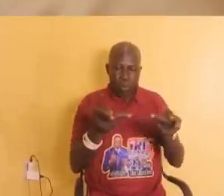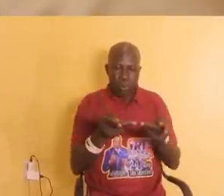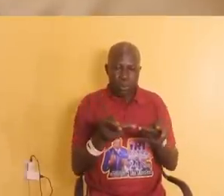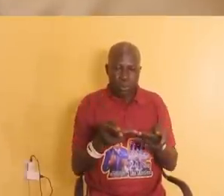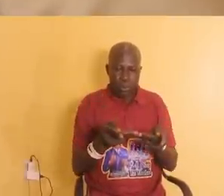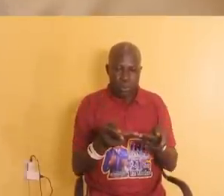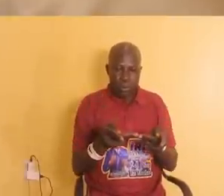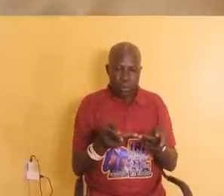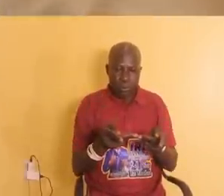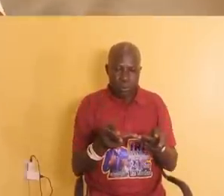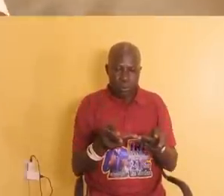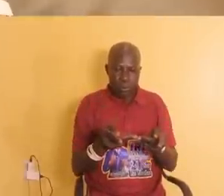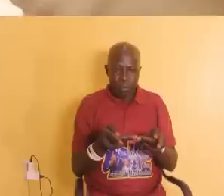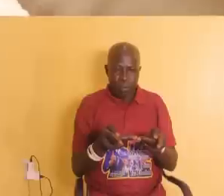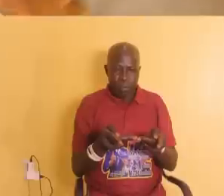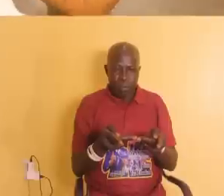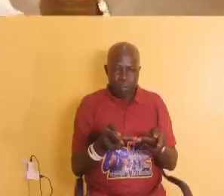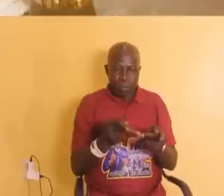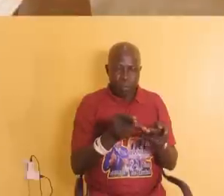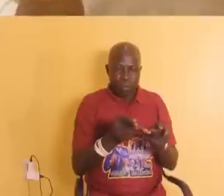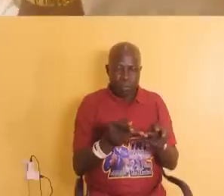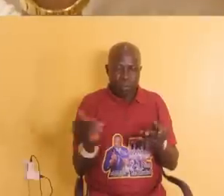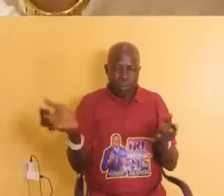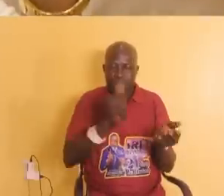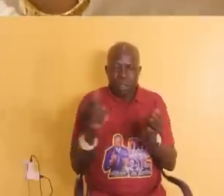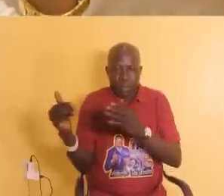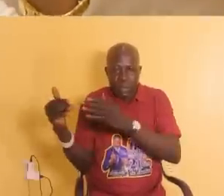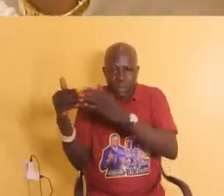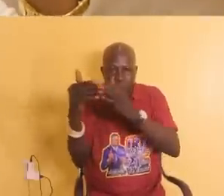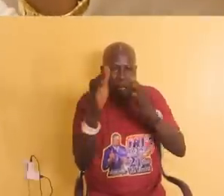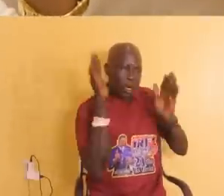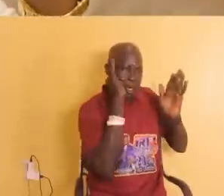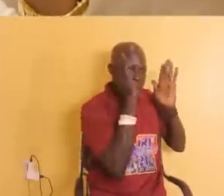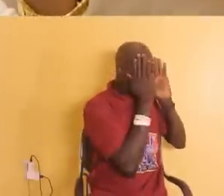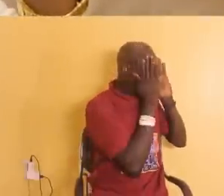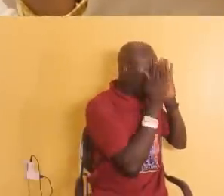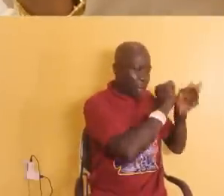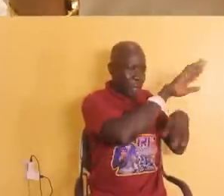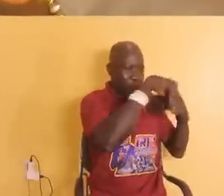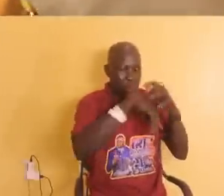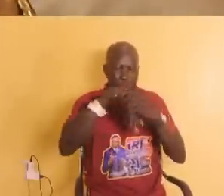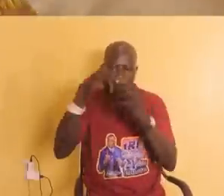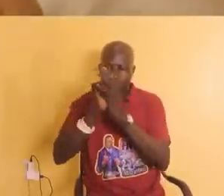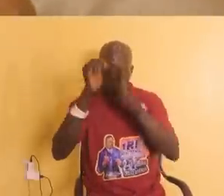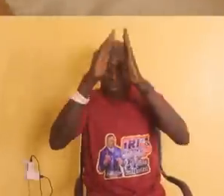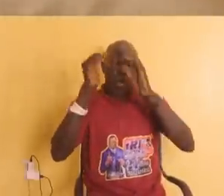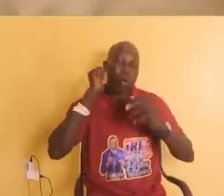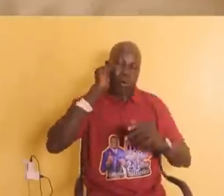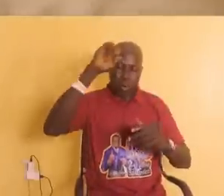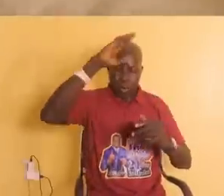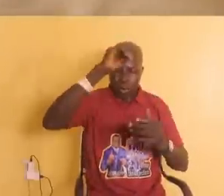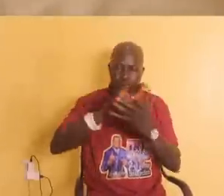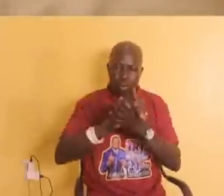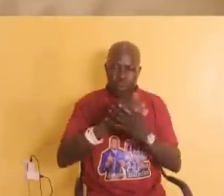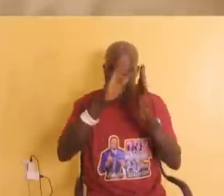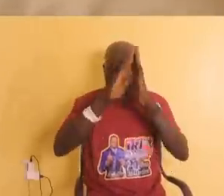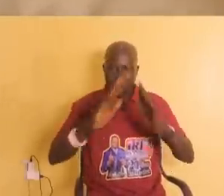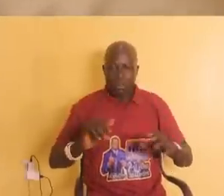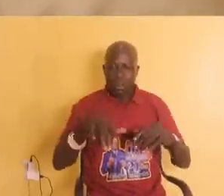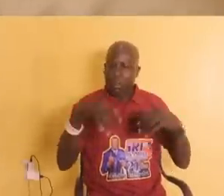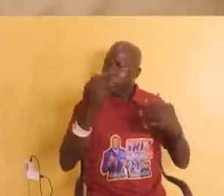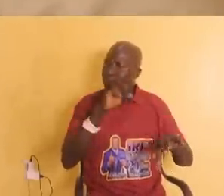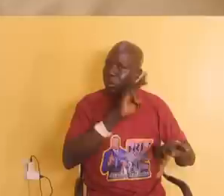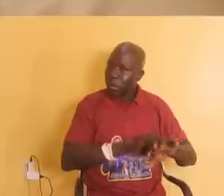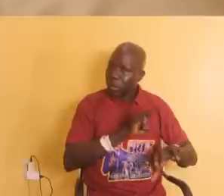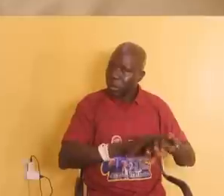your space. Won a si ju e kuro ni ile oko. They want you to chase you out of your husband's house. So sora fun ore patapata.